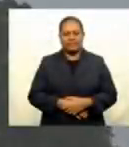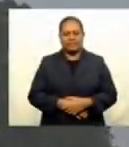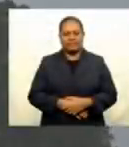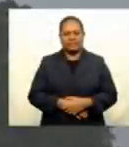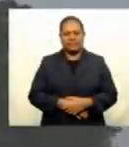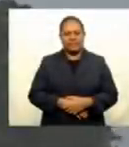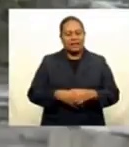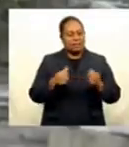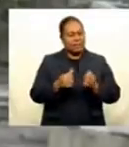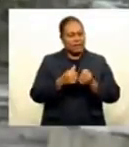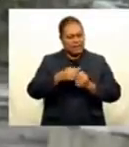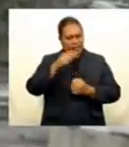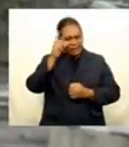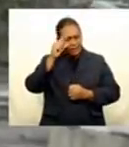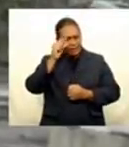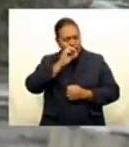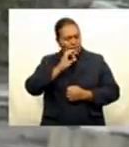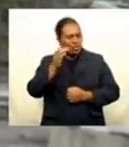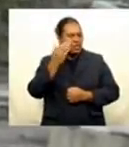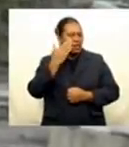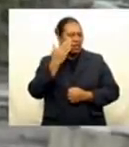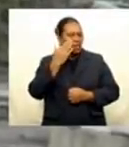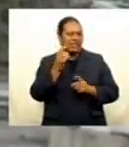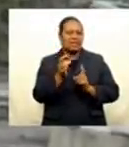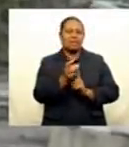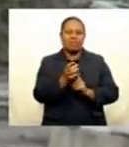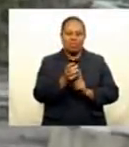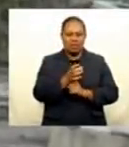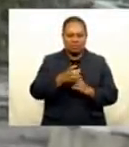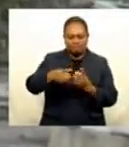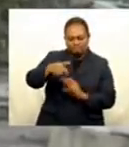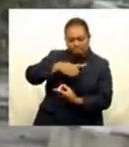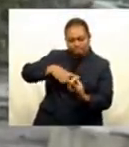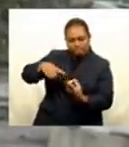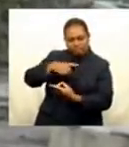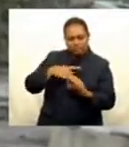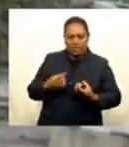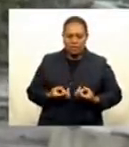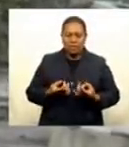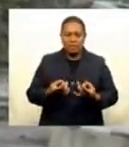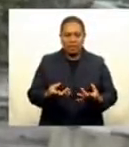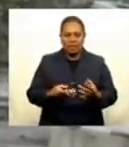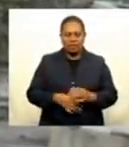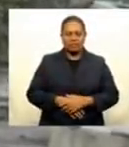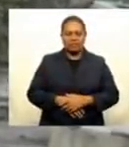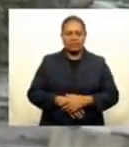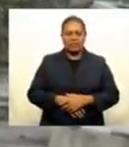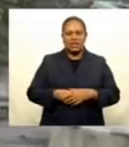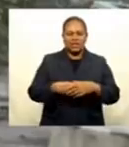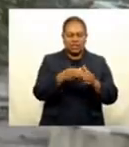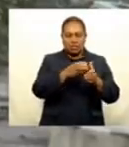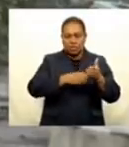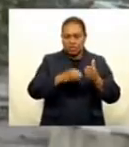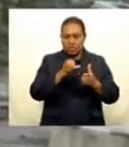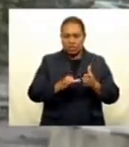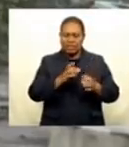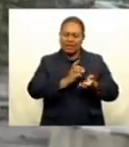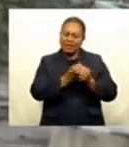With many Fijians not being aware of the importance of disaster risk preparedness, Consumer Council of Fiji Chief